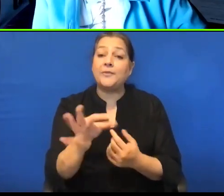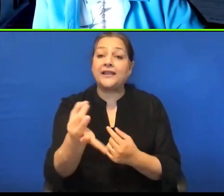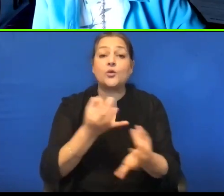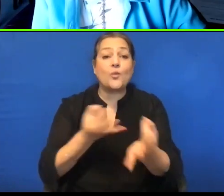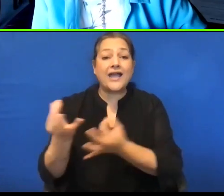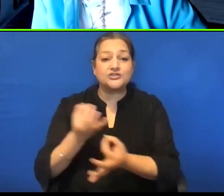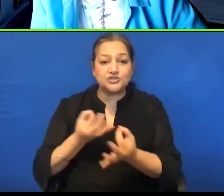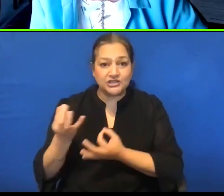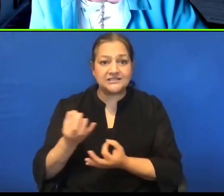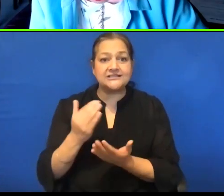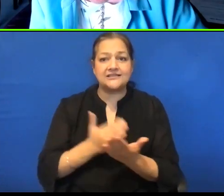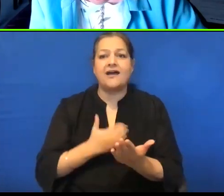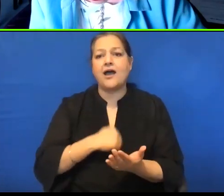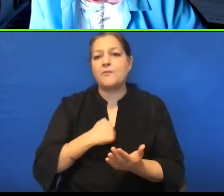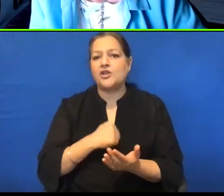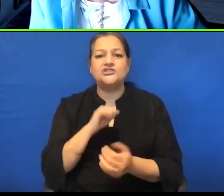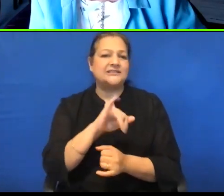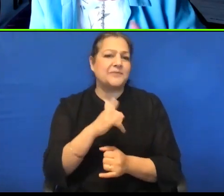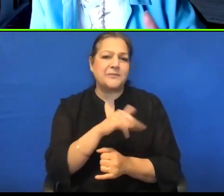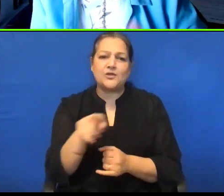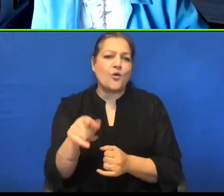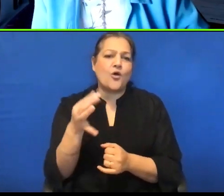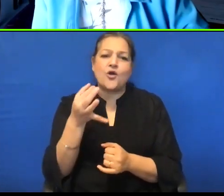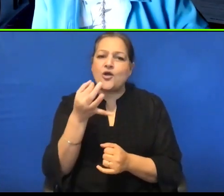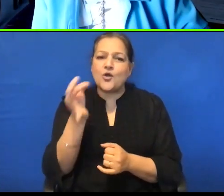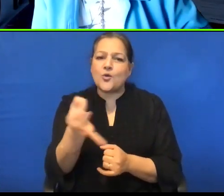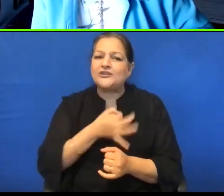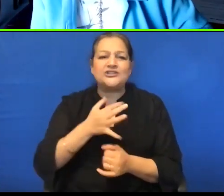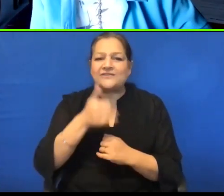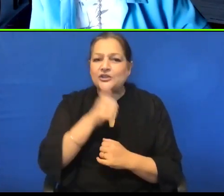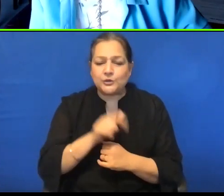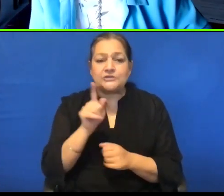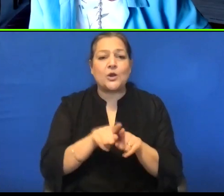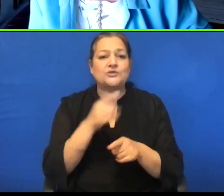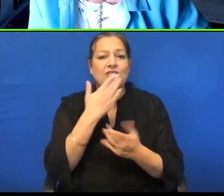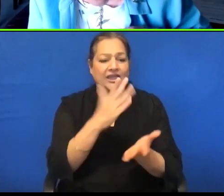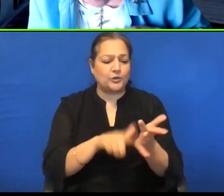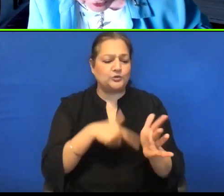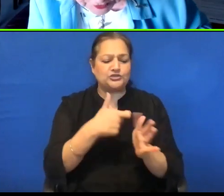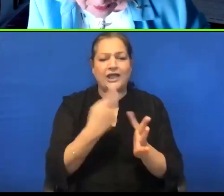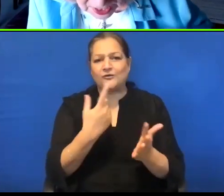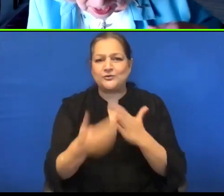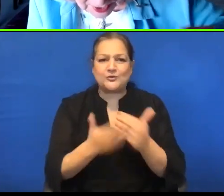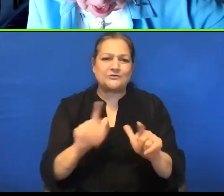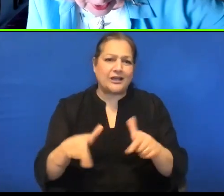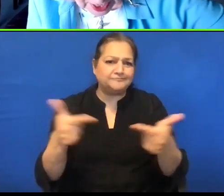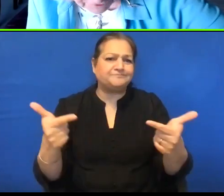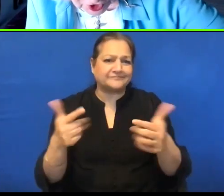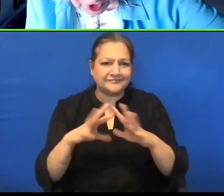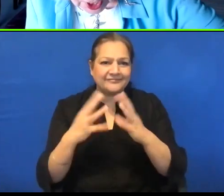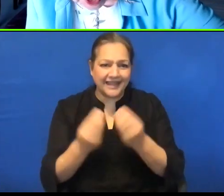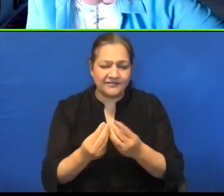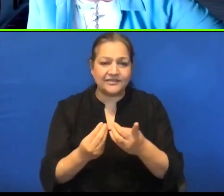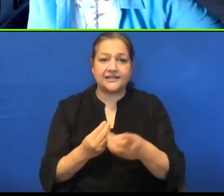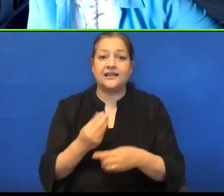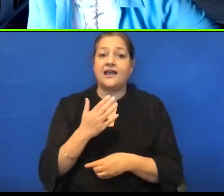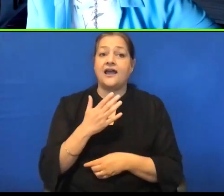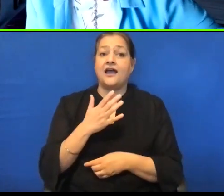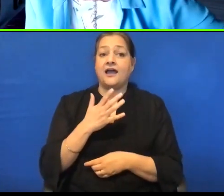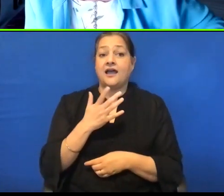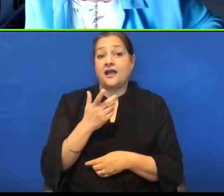again, apologies if your question wasn't actually called. And thank you to Jack, who sort of sorted all this out for us. I have to,